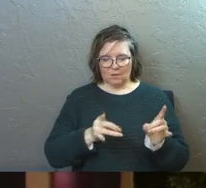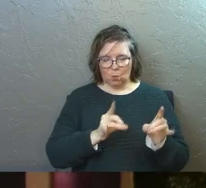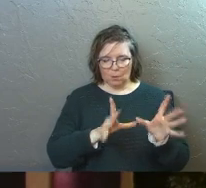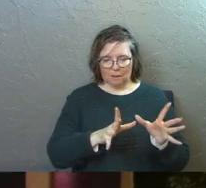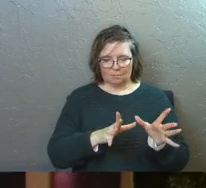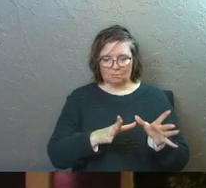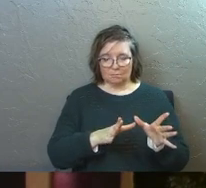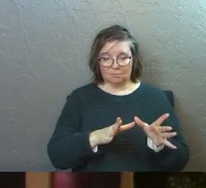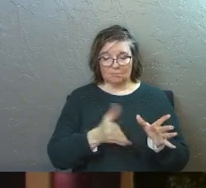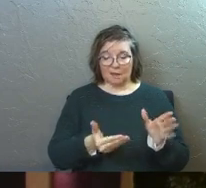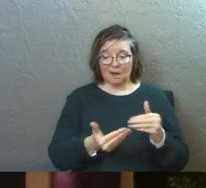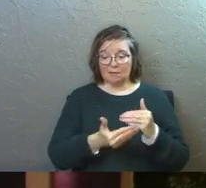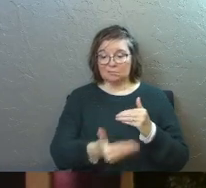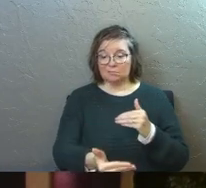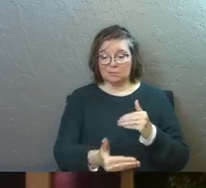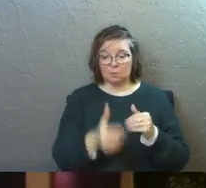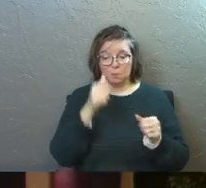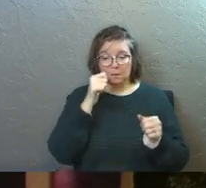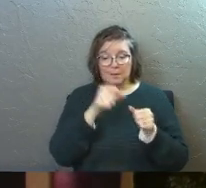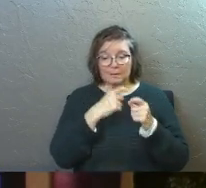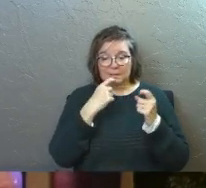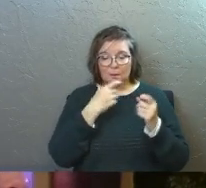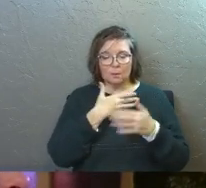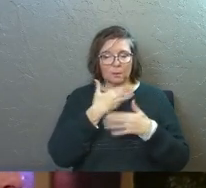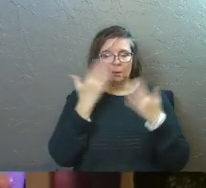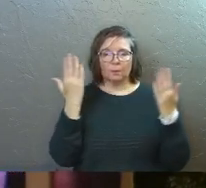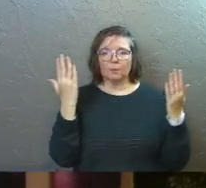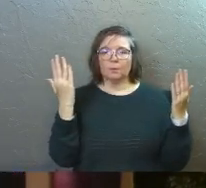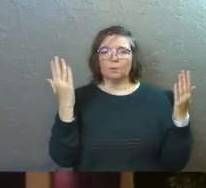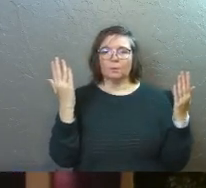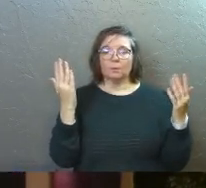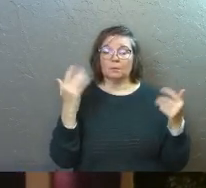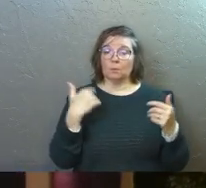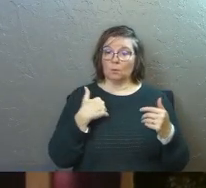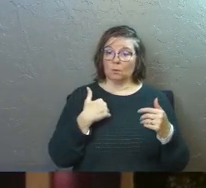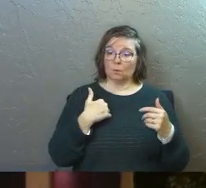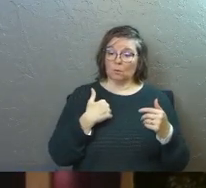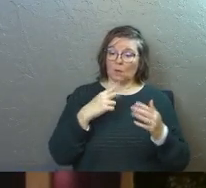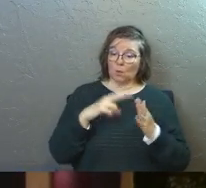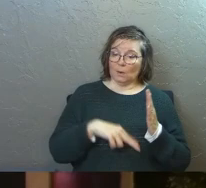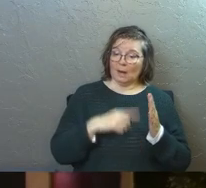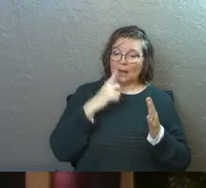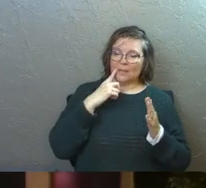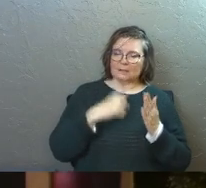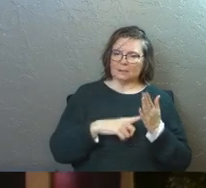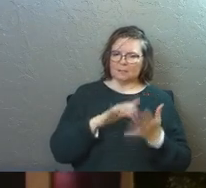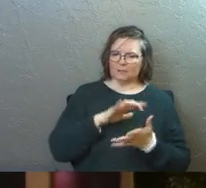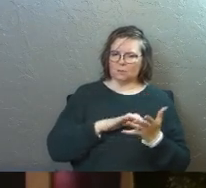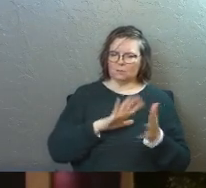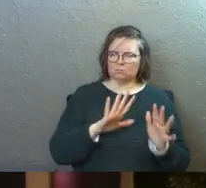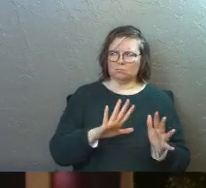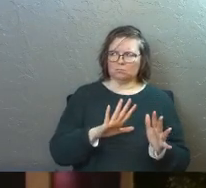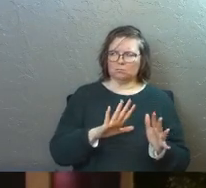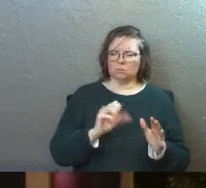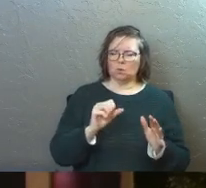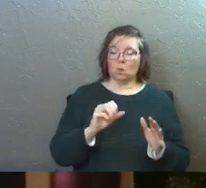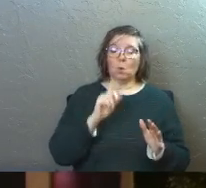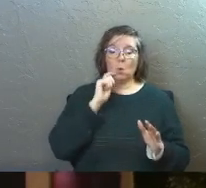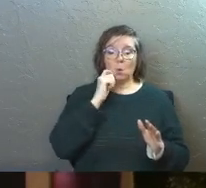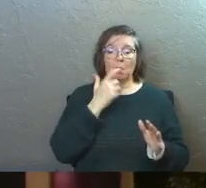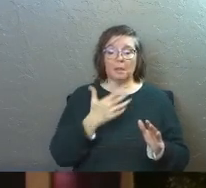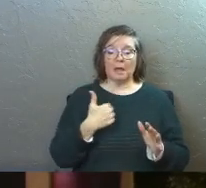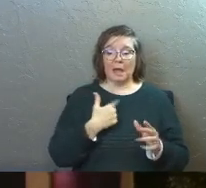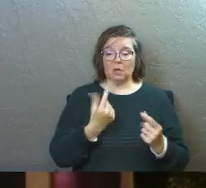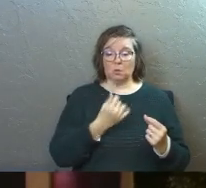again remember their sins. Hallelujah. All right. So when we read this, I think sometimes there's confusion too. We're like, all right, so cool